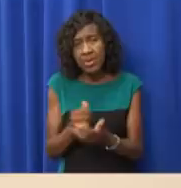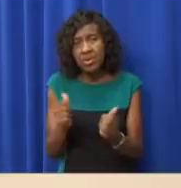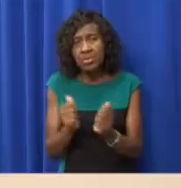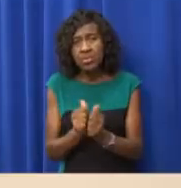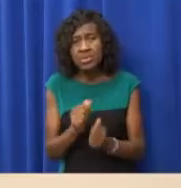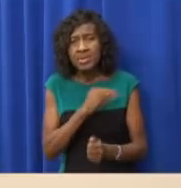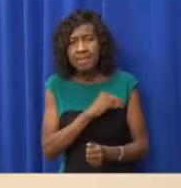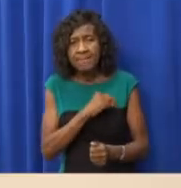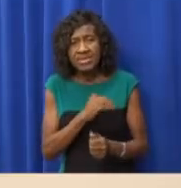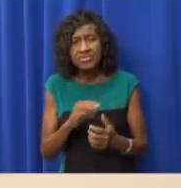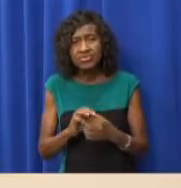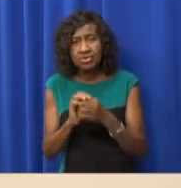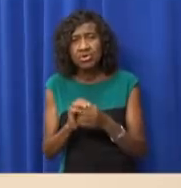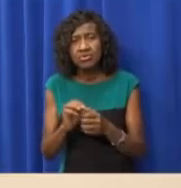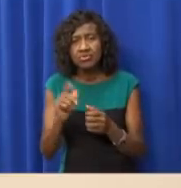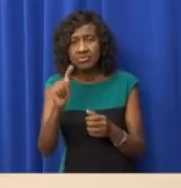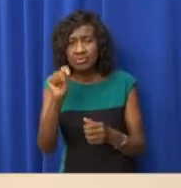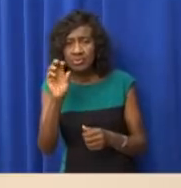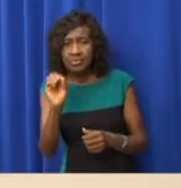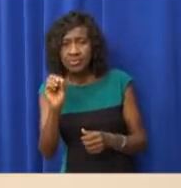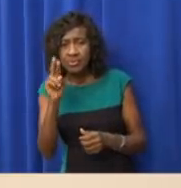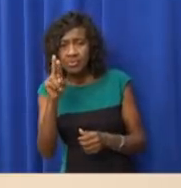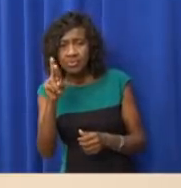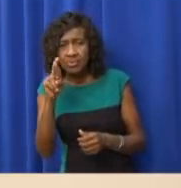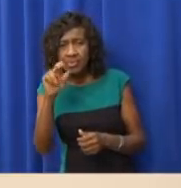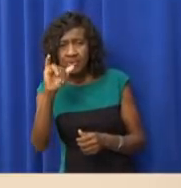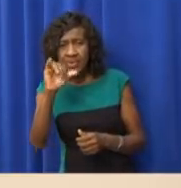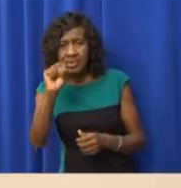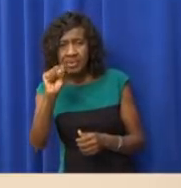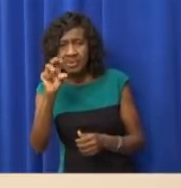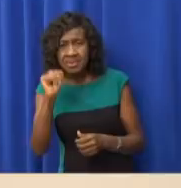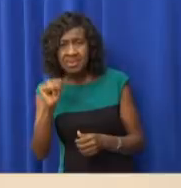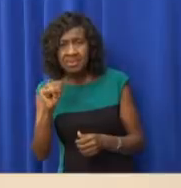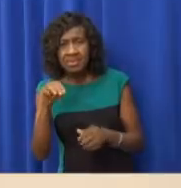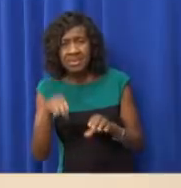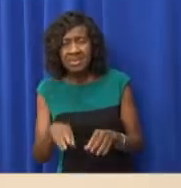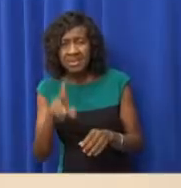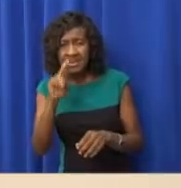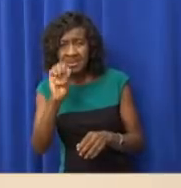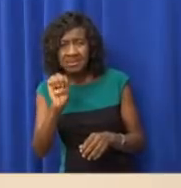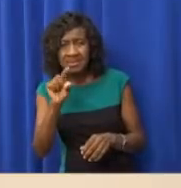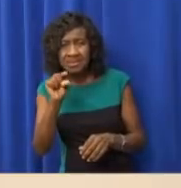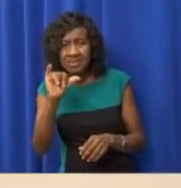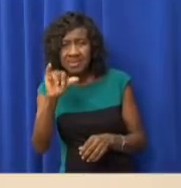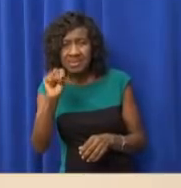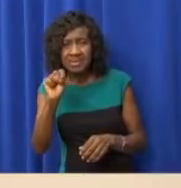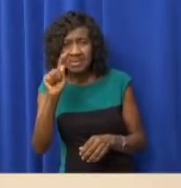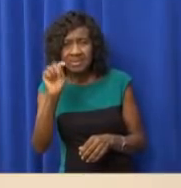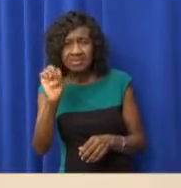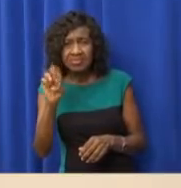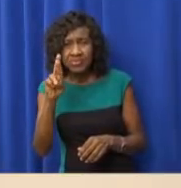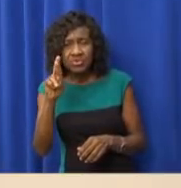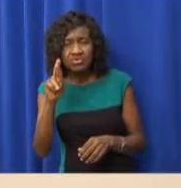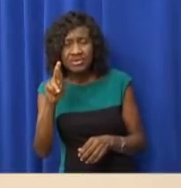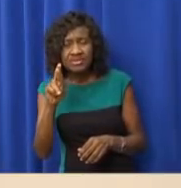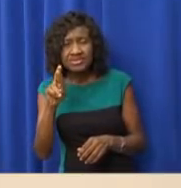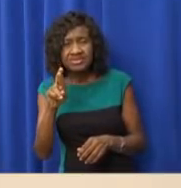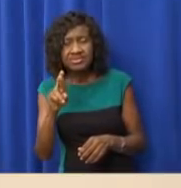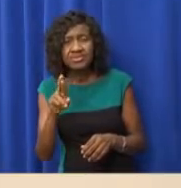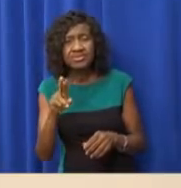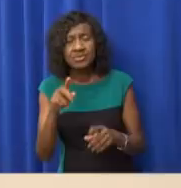Tourism. They can continue to register until 11:59 p.m. on Sunday, the 7th of June. That's Sunday